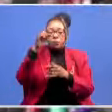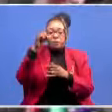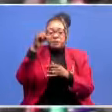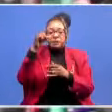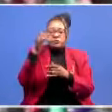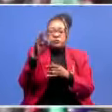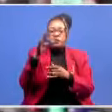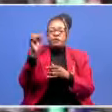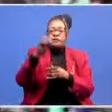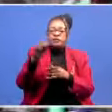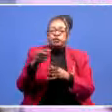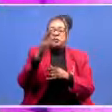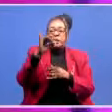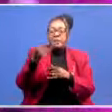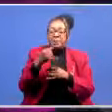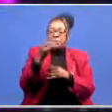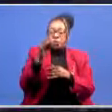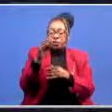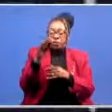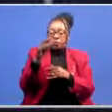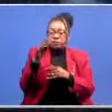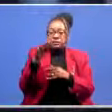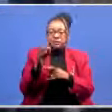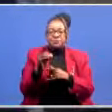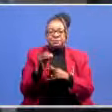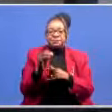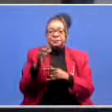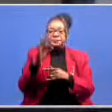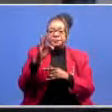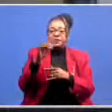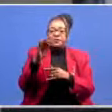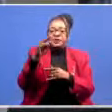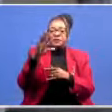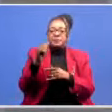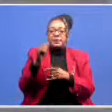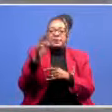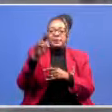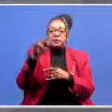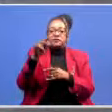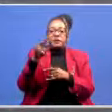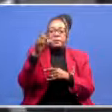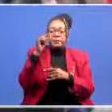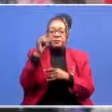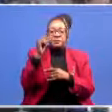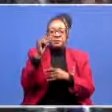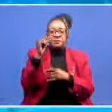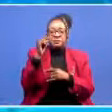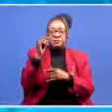Shujaa Memorial Concert. Fatma Bugu, NTV, Mombasa.